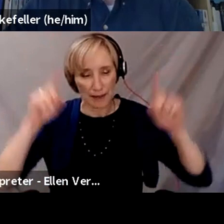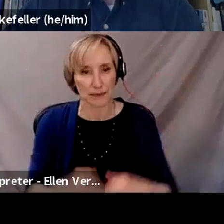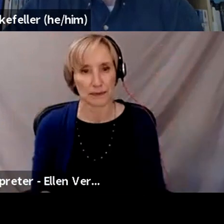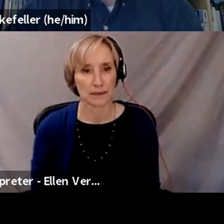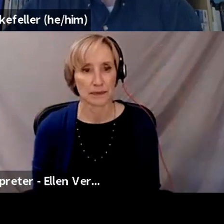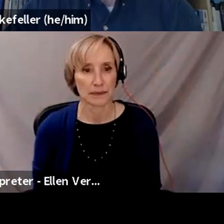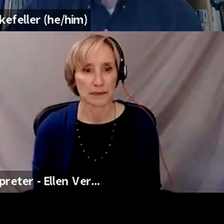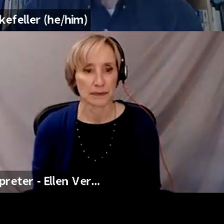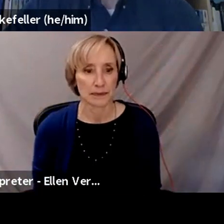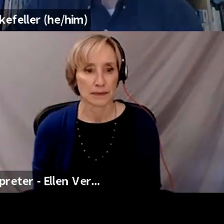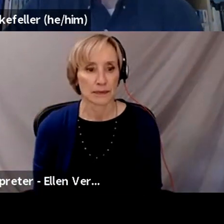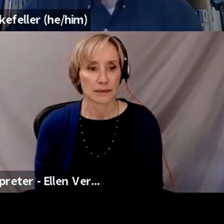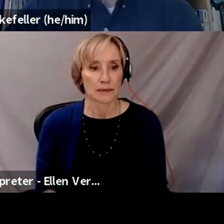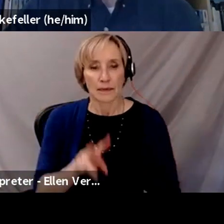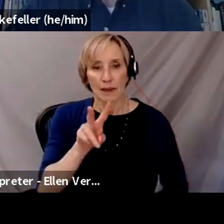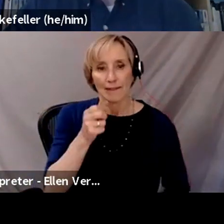I can go.